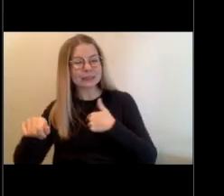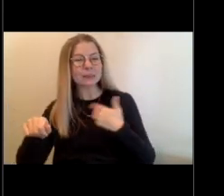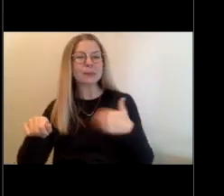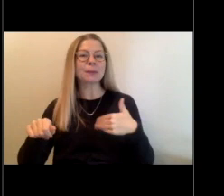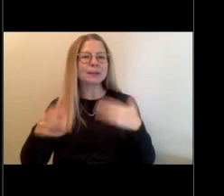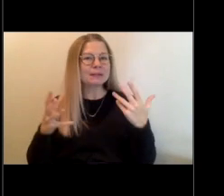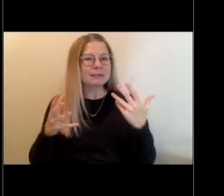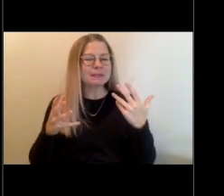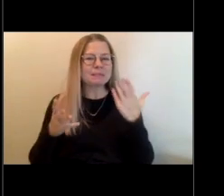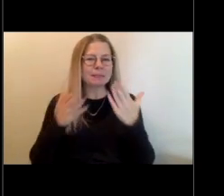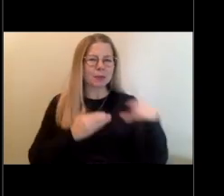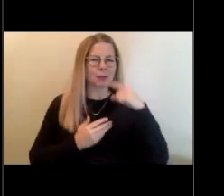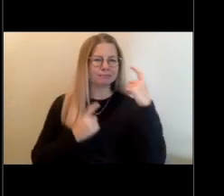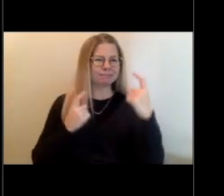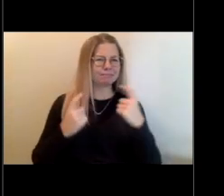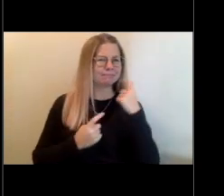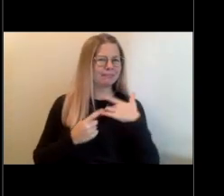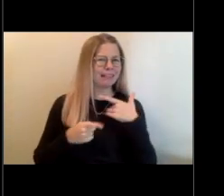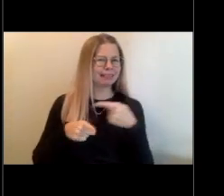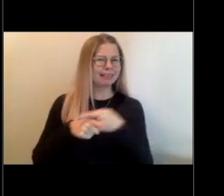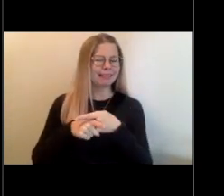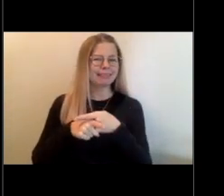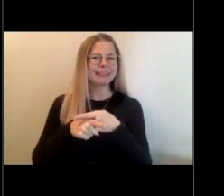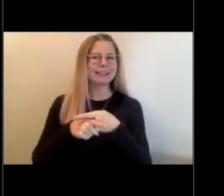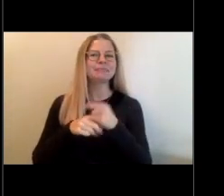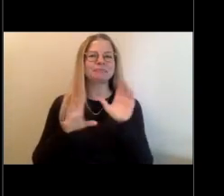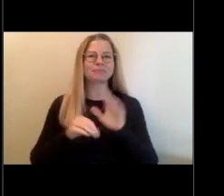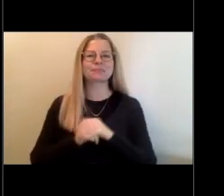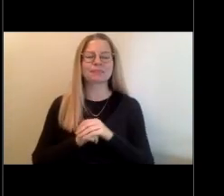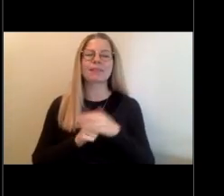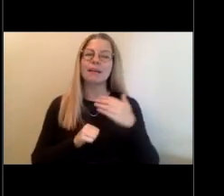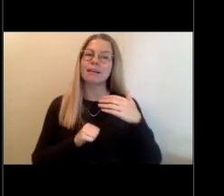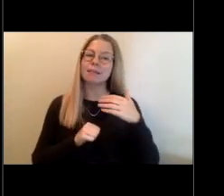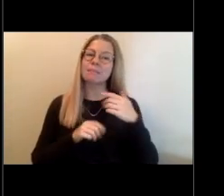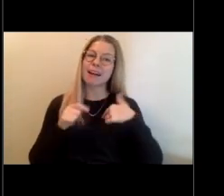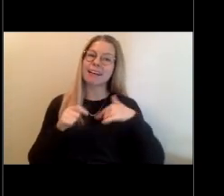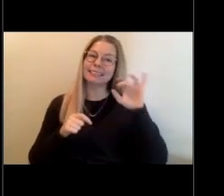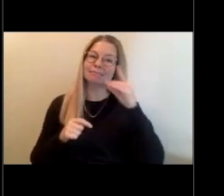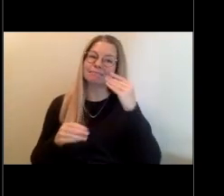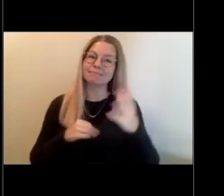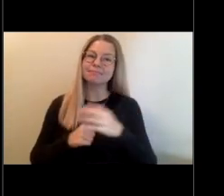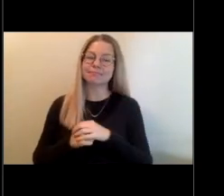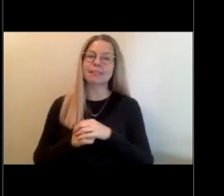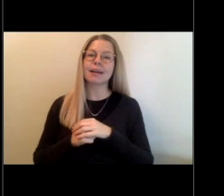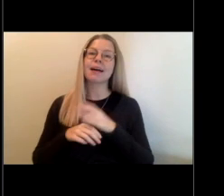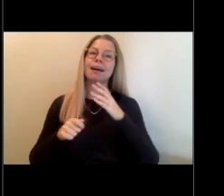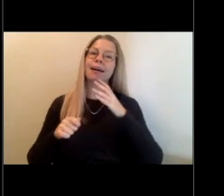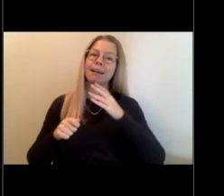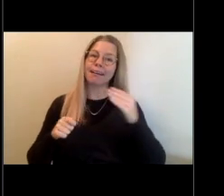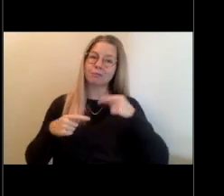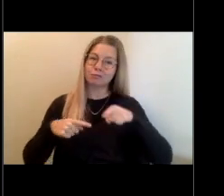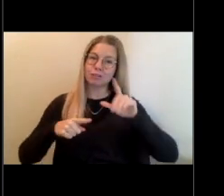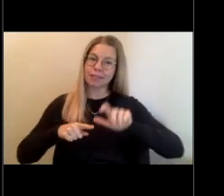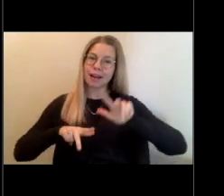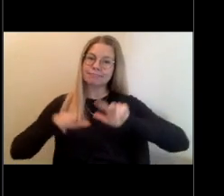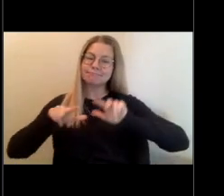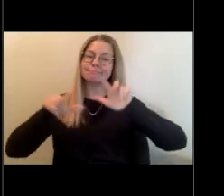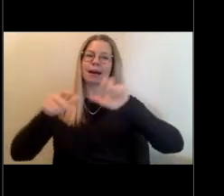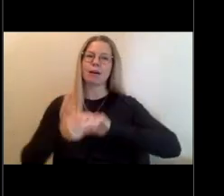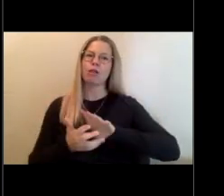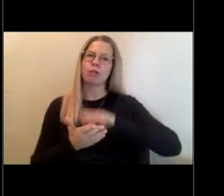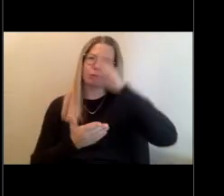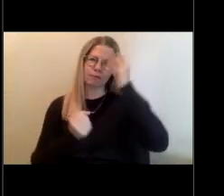at the end and ask if I actually talked about them. I think the biggest lessons we took away from the climb of